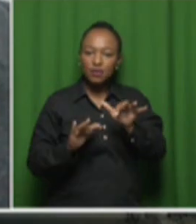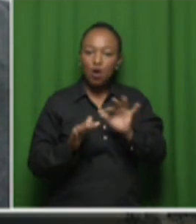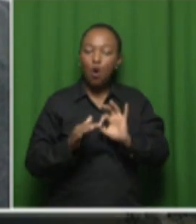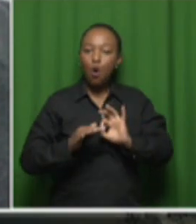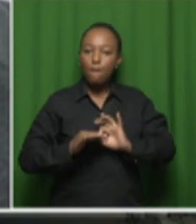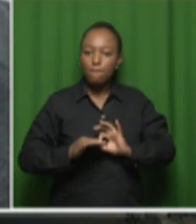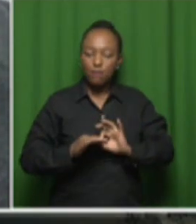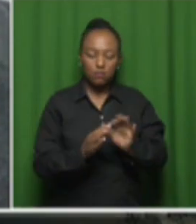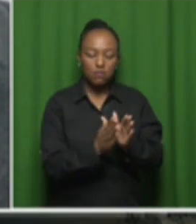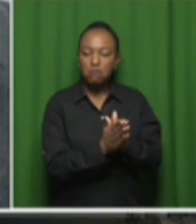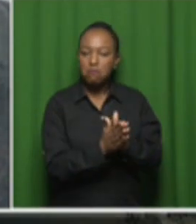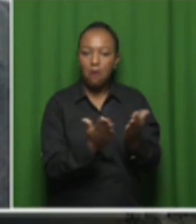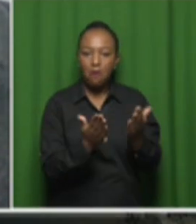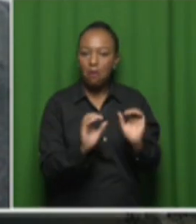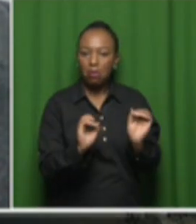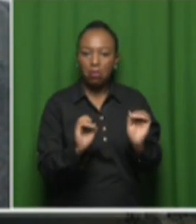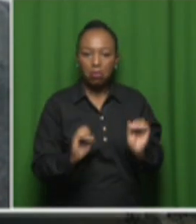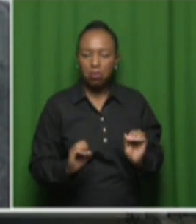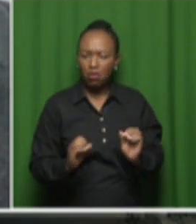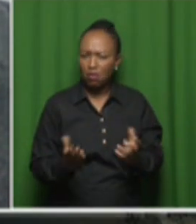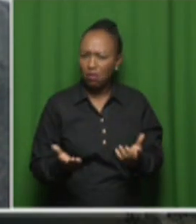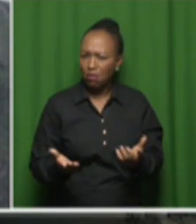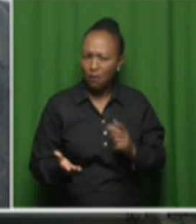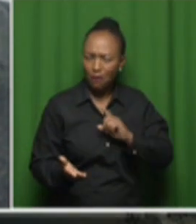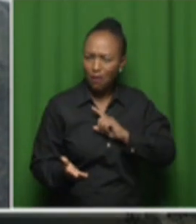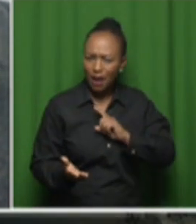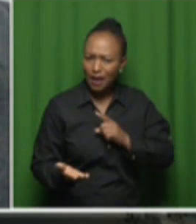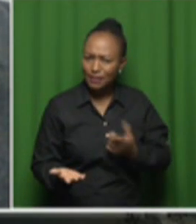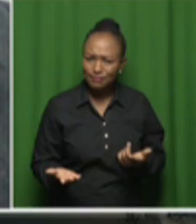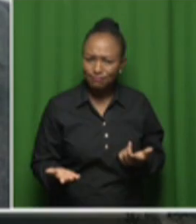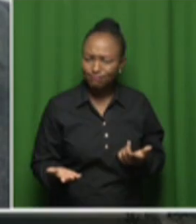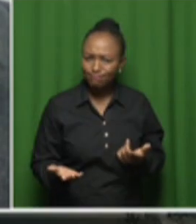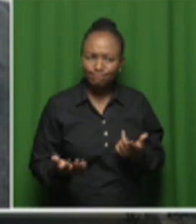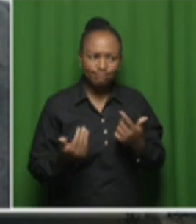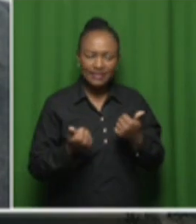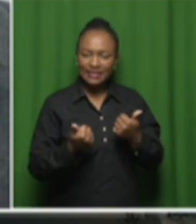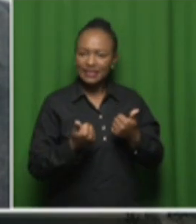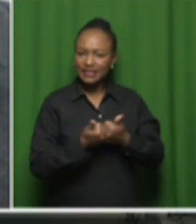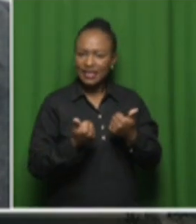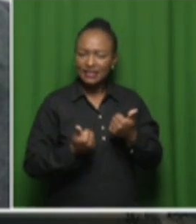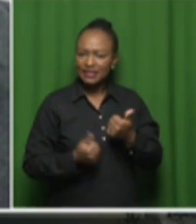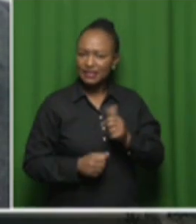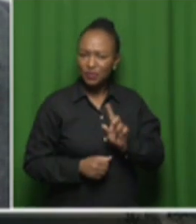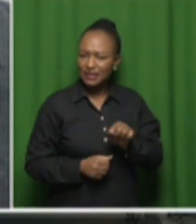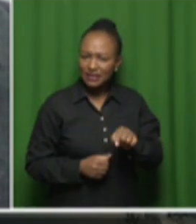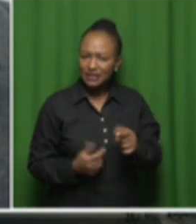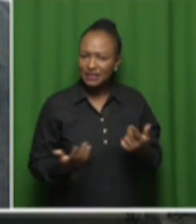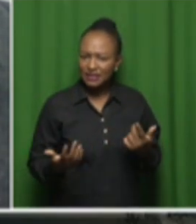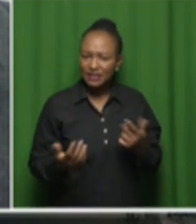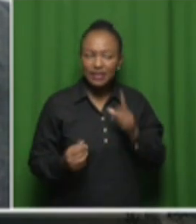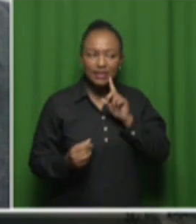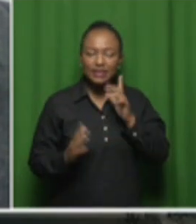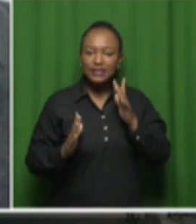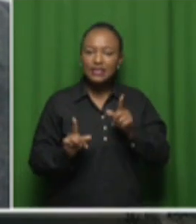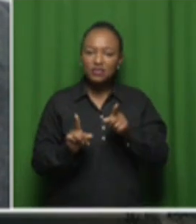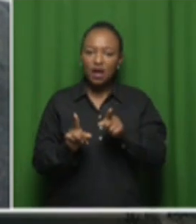home. Why? Where does the challenge come in here, especially for teachers